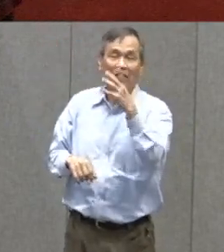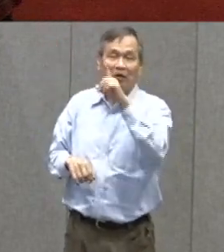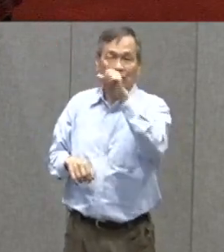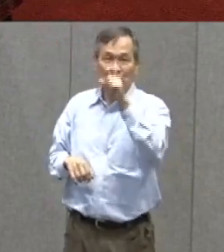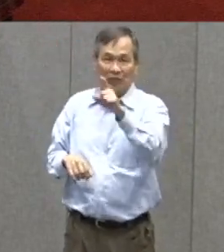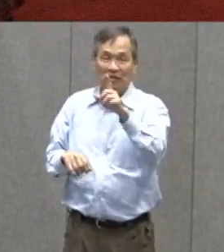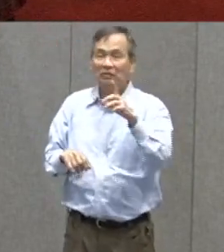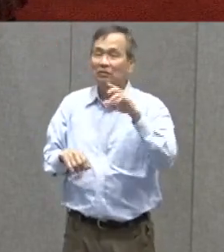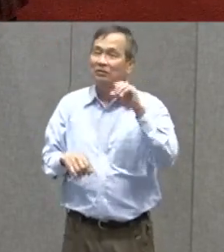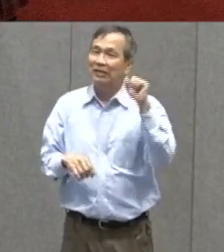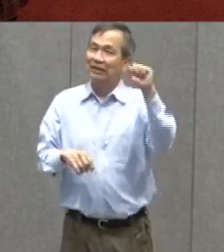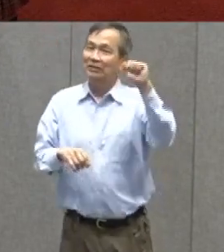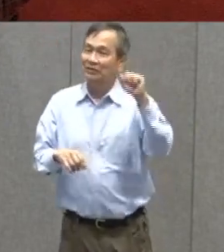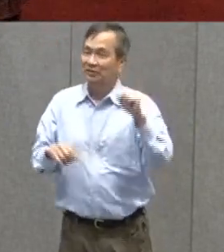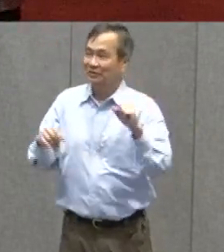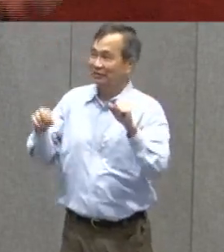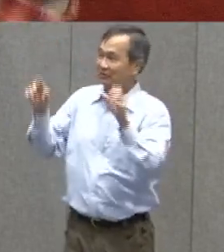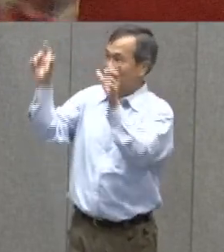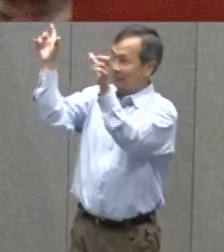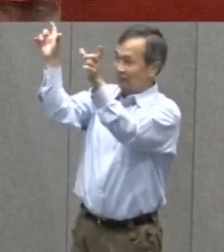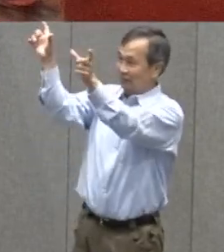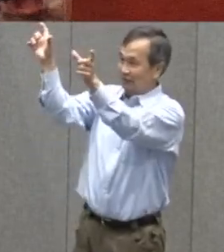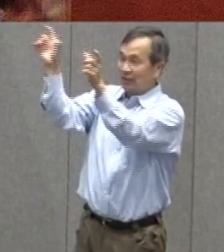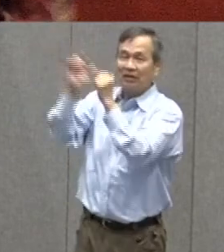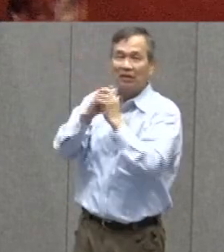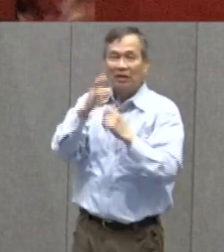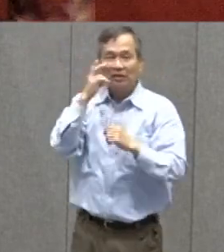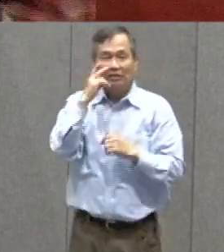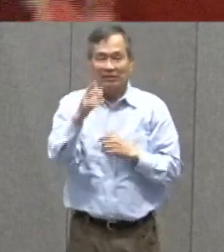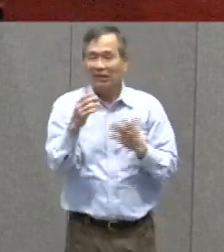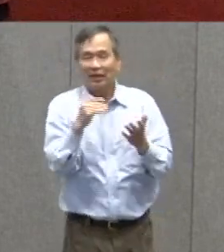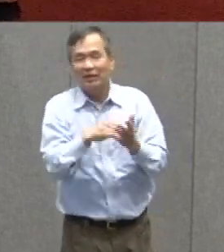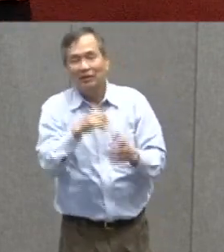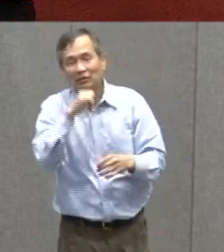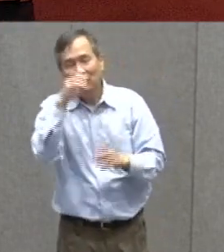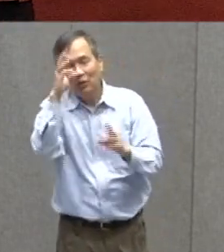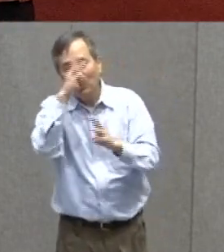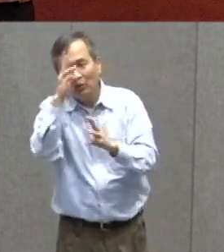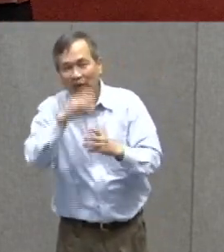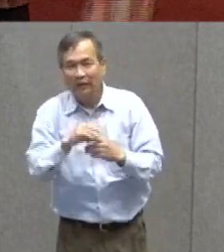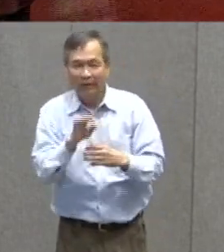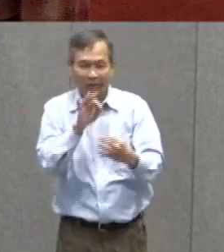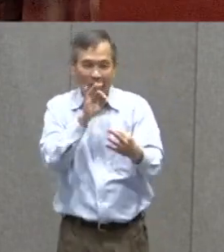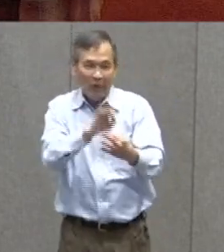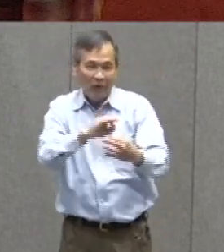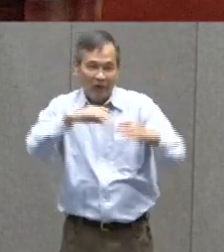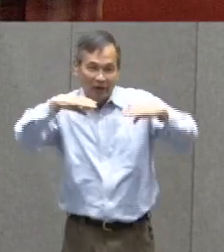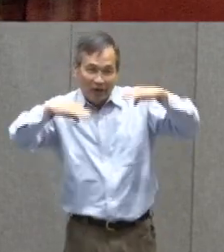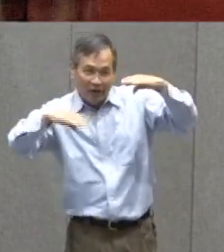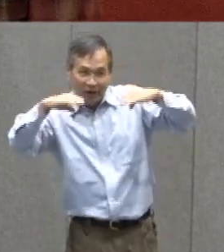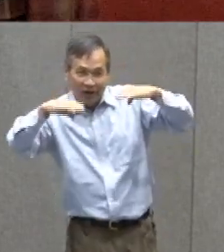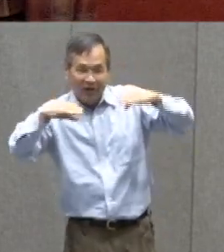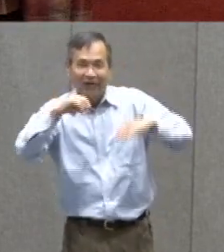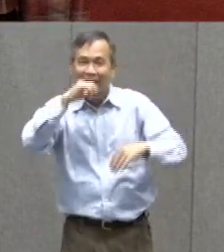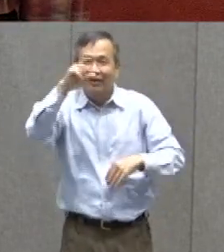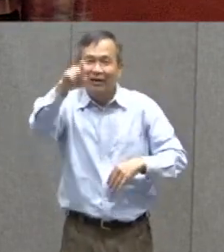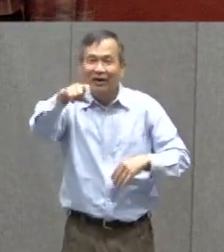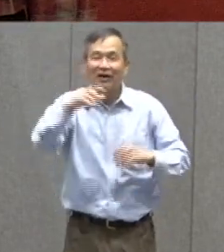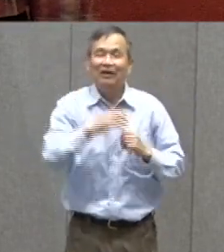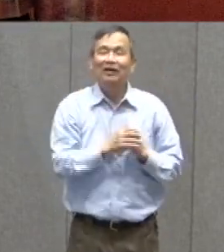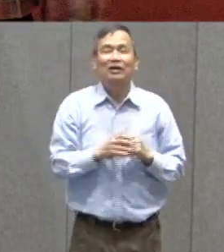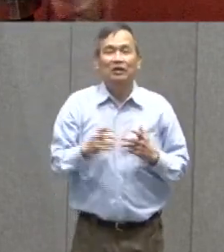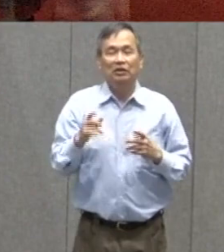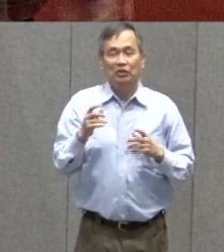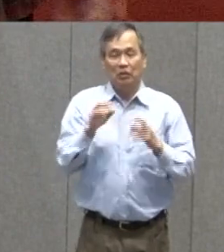be writing as well. And if it looks a little lopsided like mine, don't worry about it. It's the ideas,